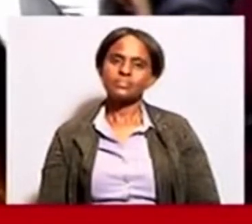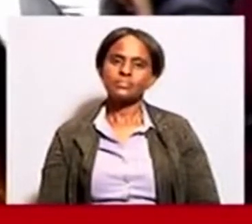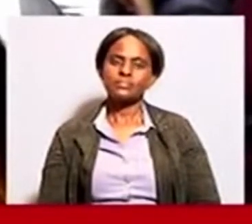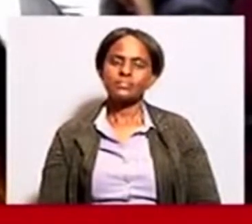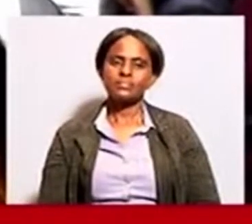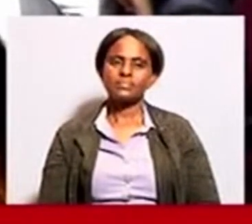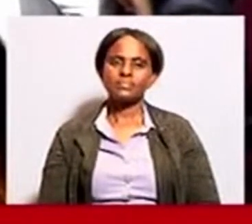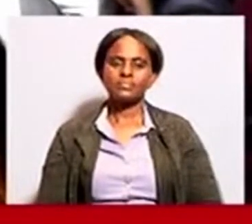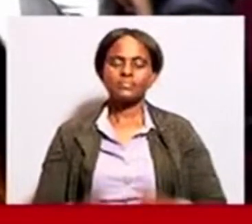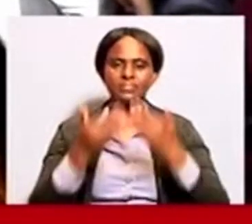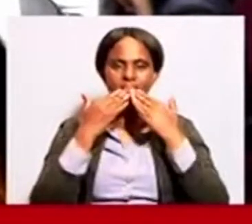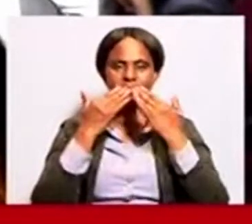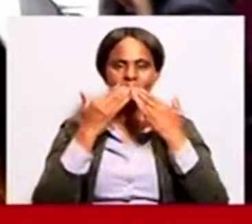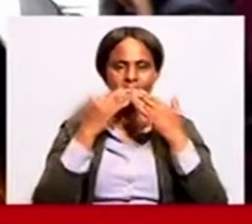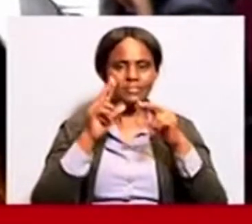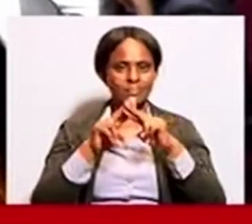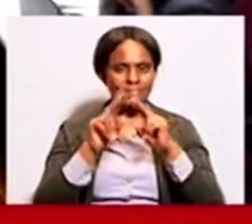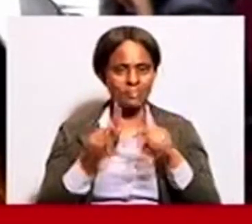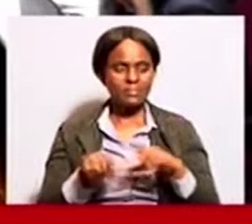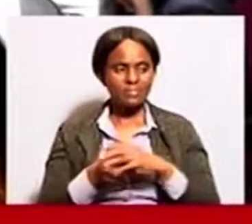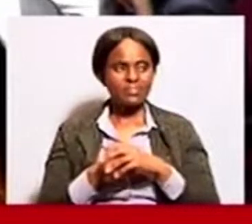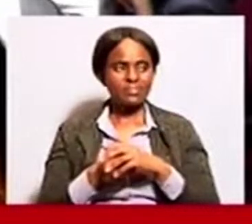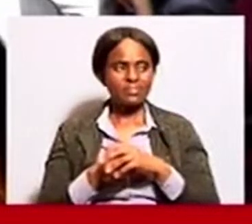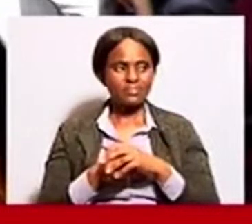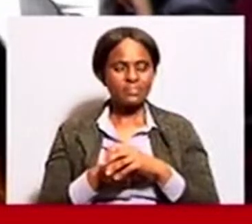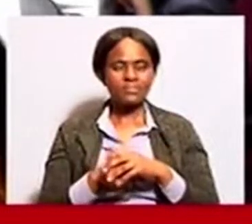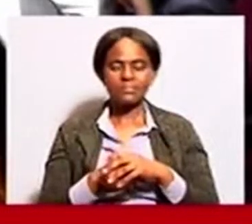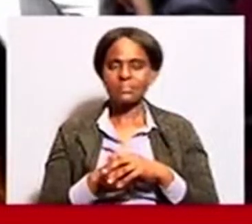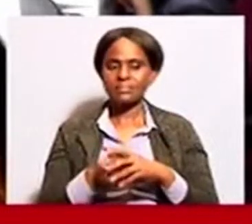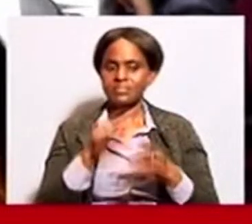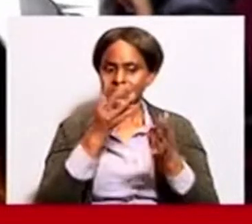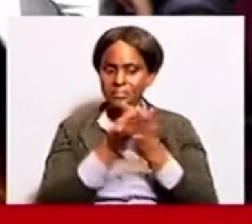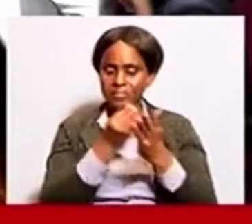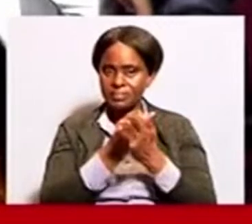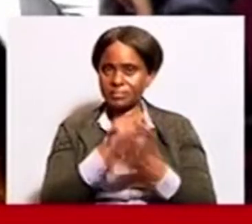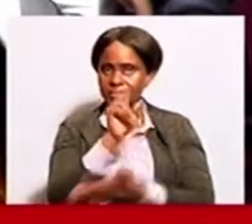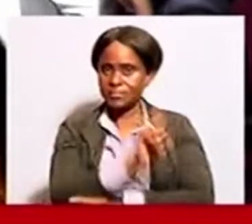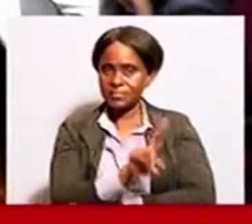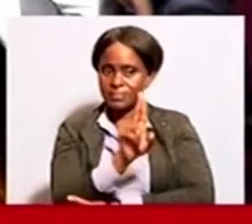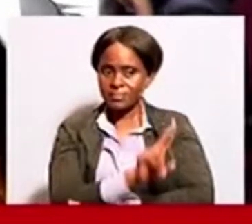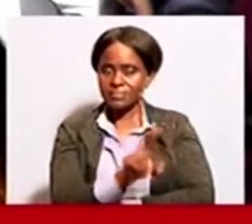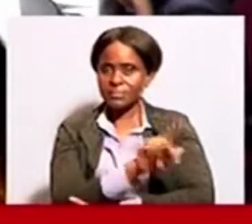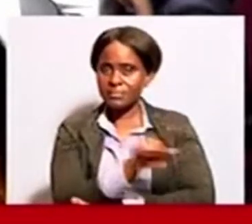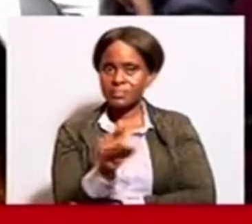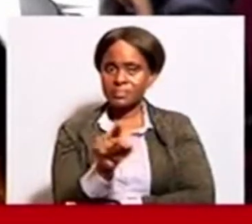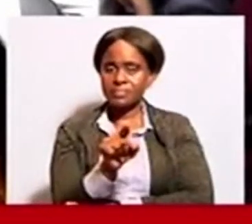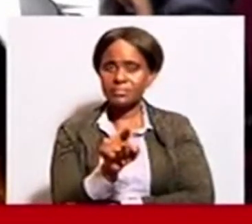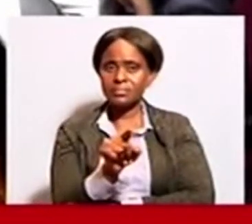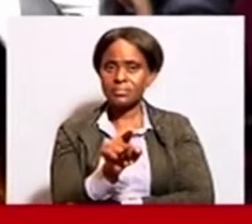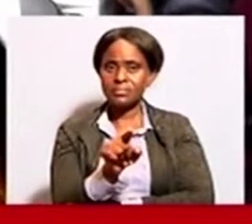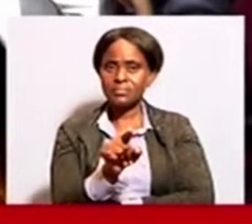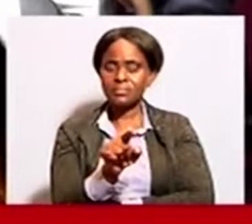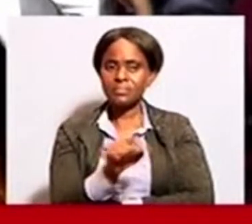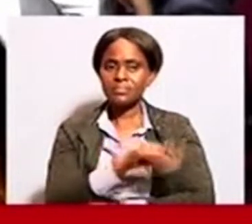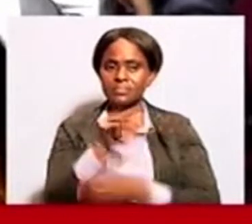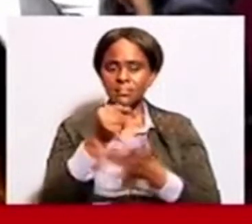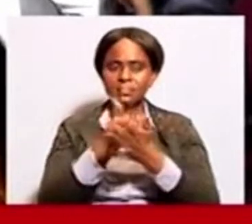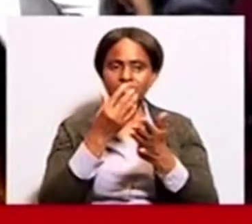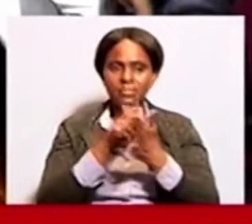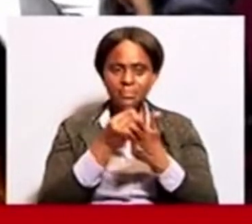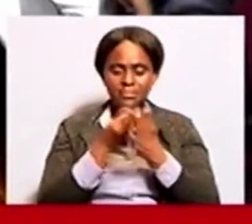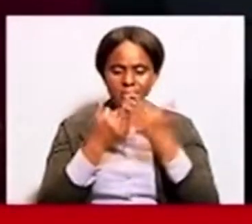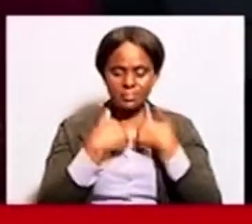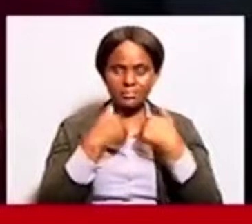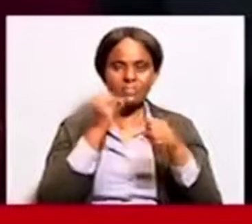Okay, thank you, Chair. On the amount spent, the whole amount had already